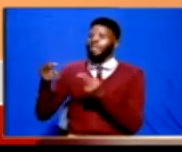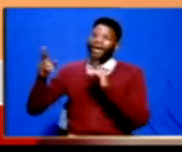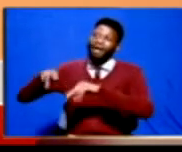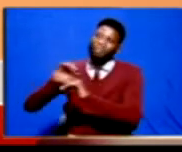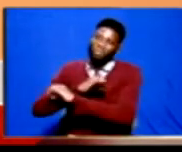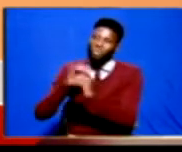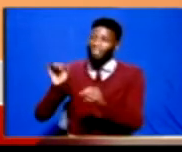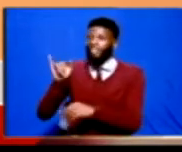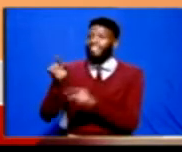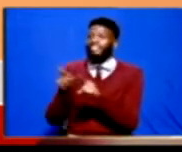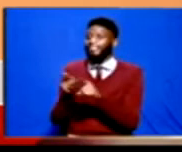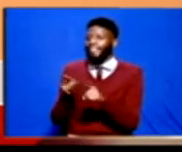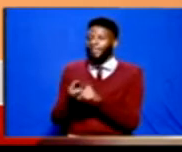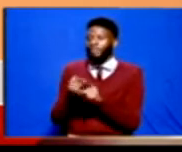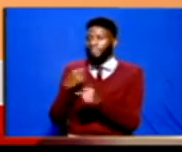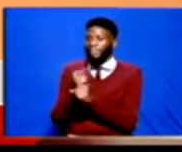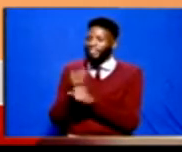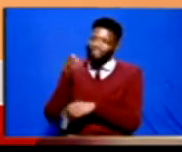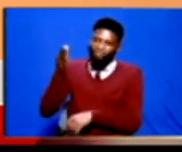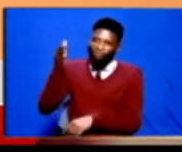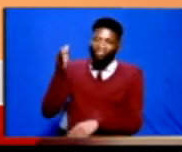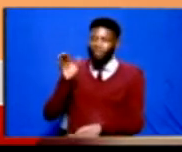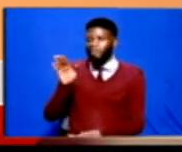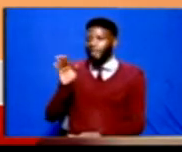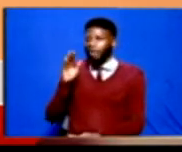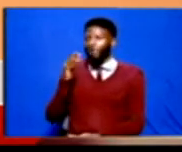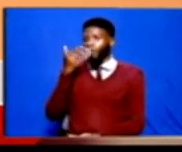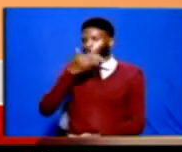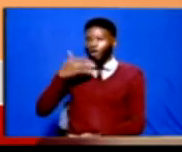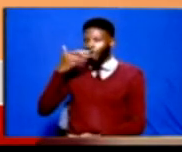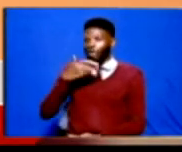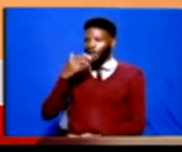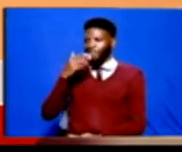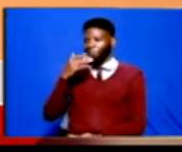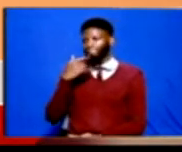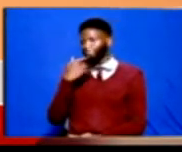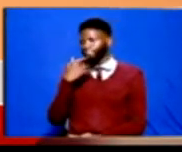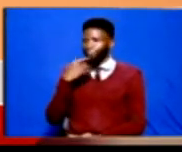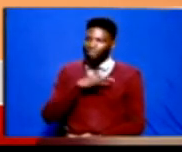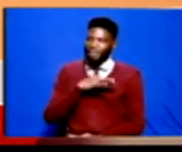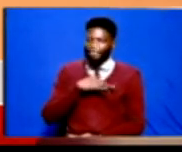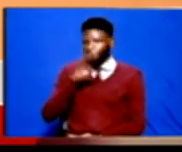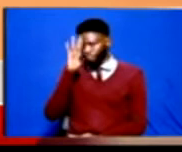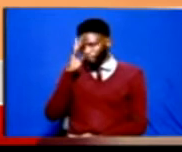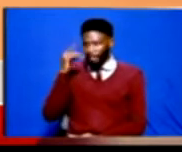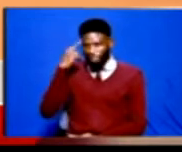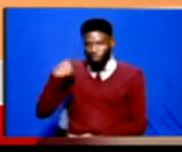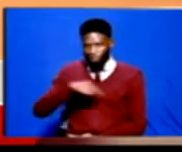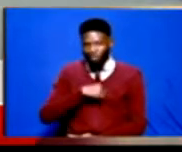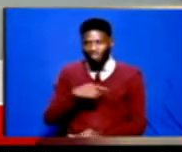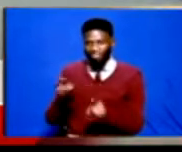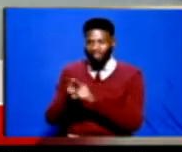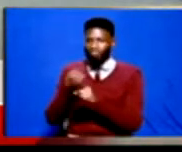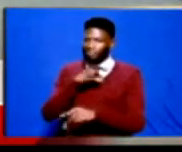a serious doubt on the future of oil billions going forward. Do you think we still have a case? We might still